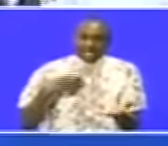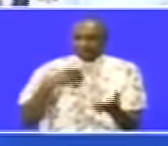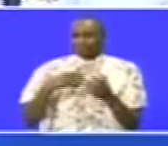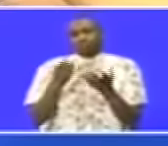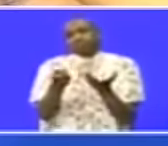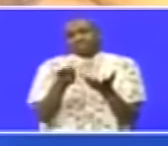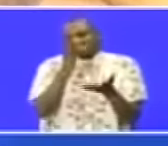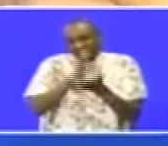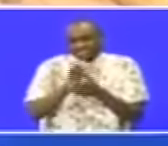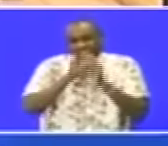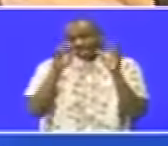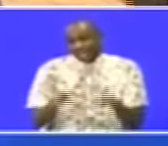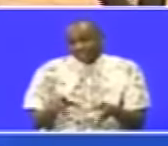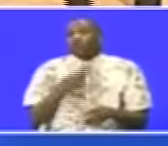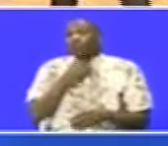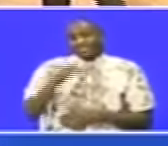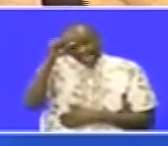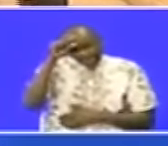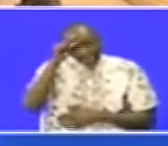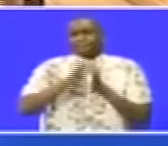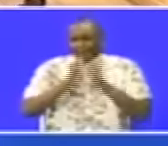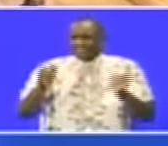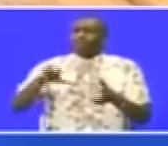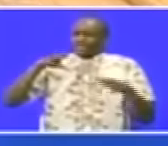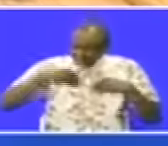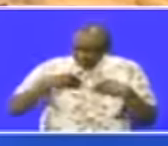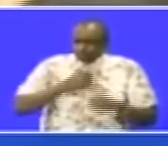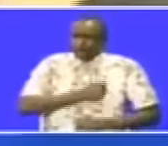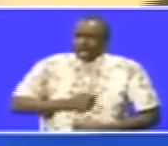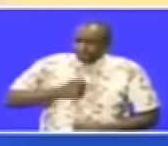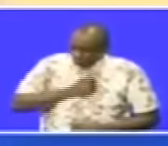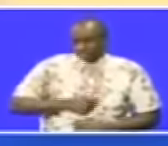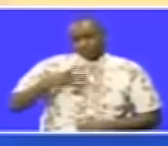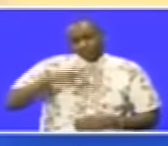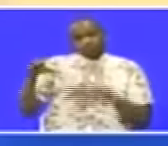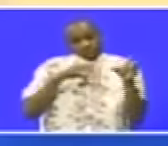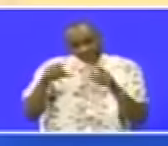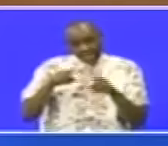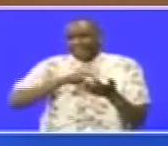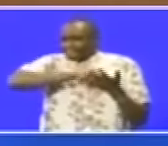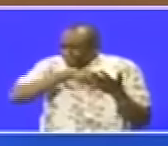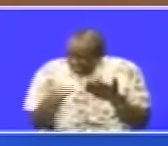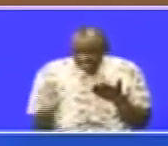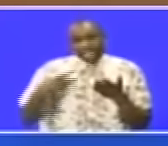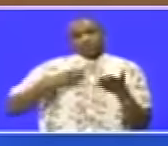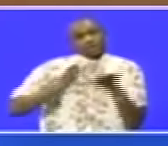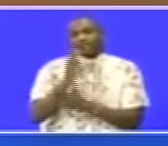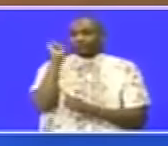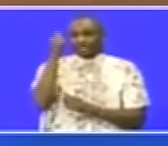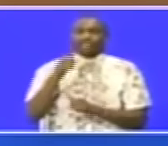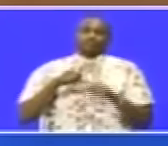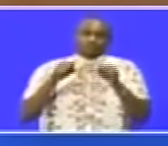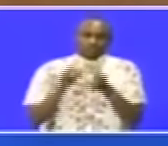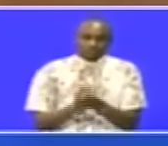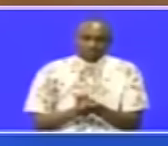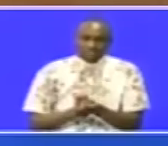of justice. They now want the government to publicly acknowledge and apologize to the victims for their failure to protect the rights of Kenyans. Kama